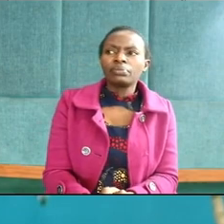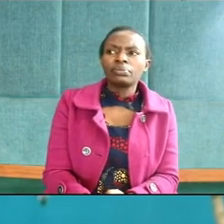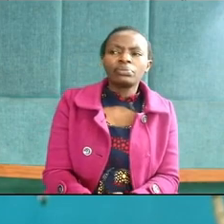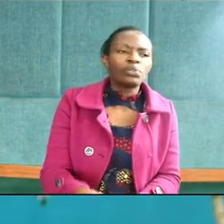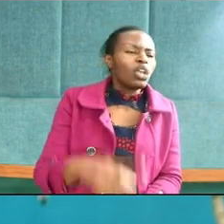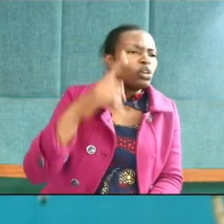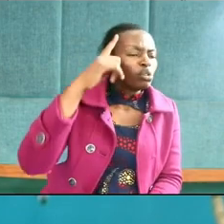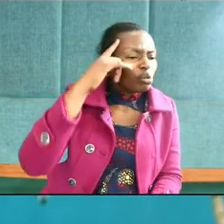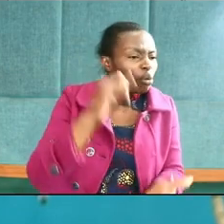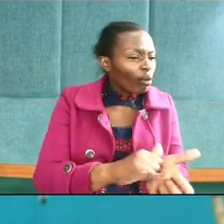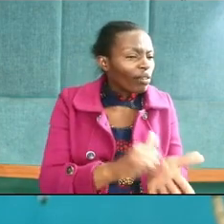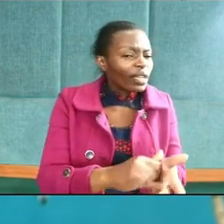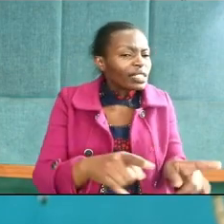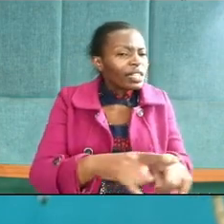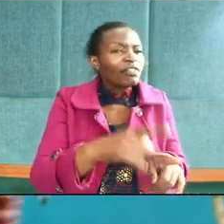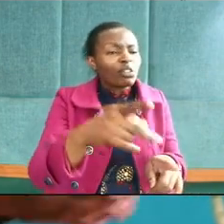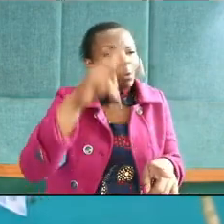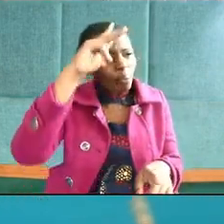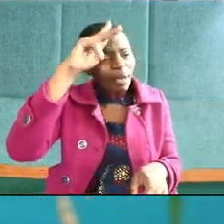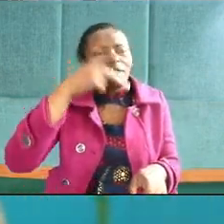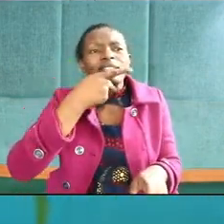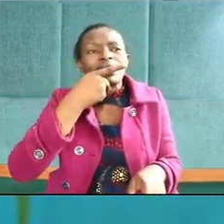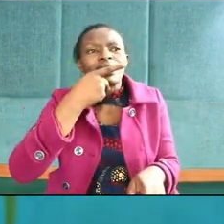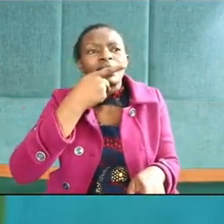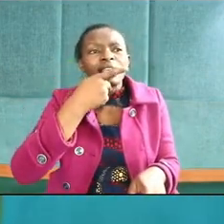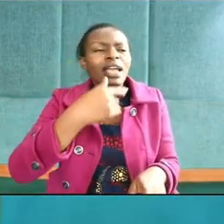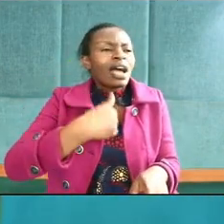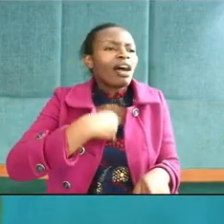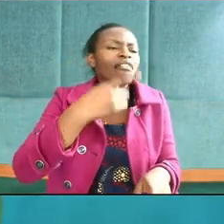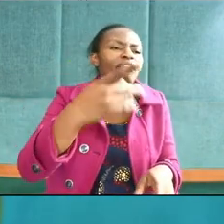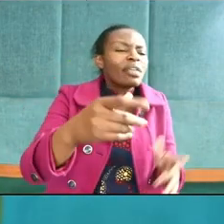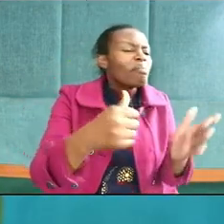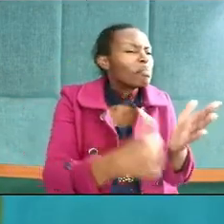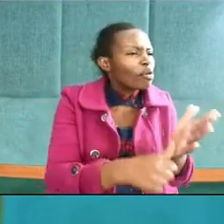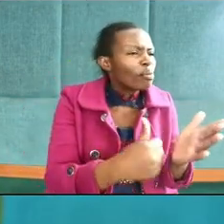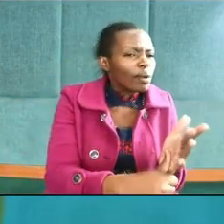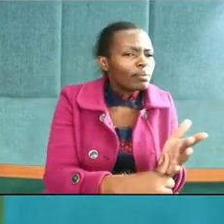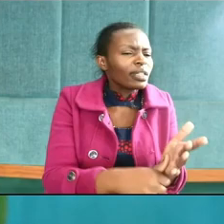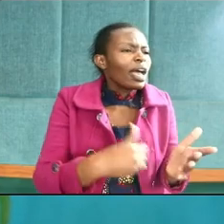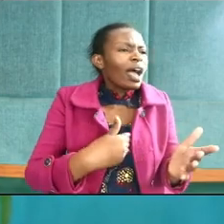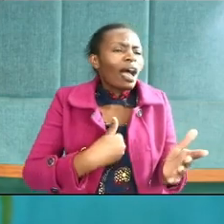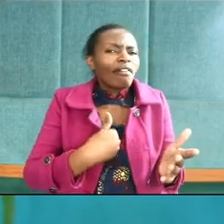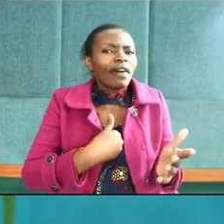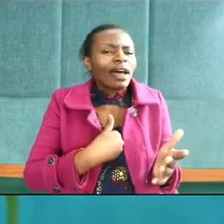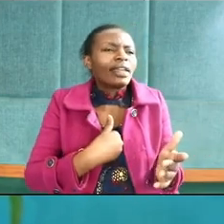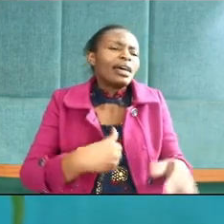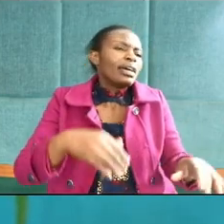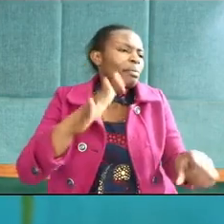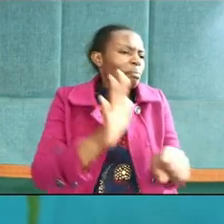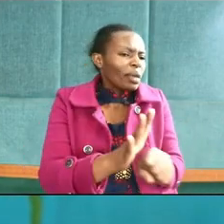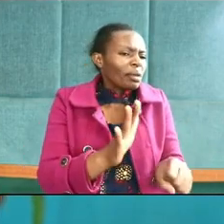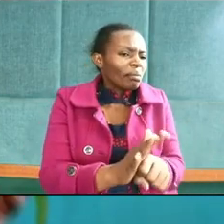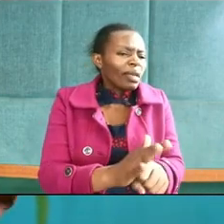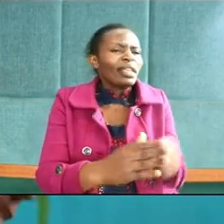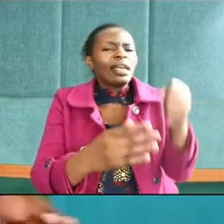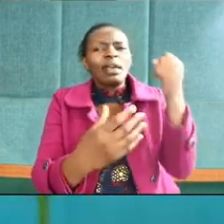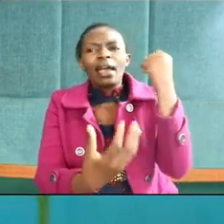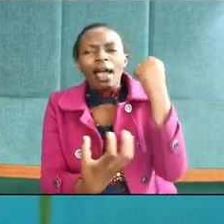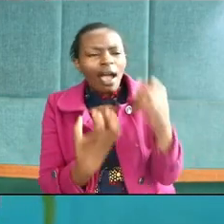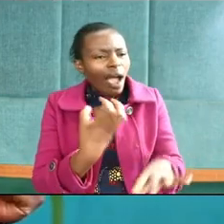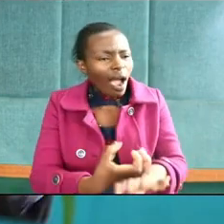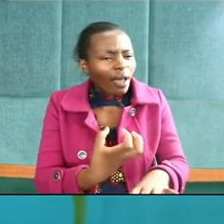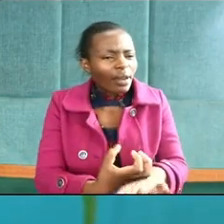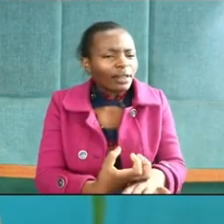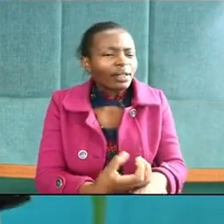Know that even your parents have gone through difficult times, but they were brave enough